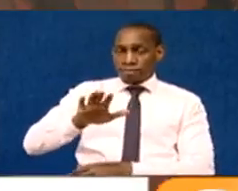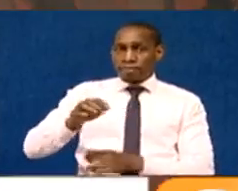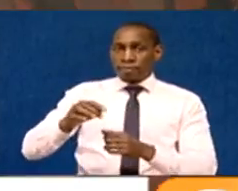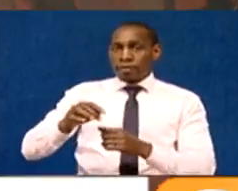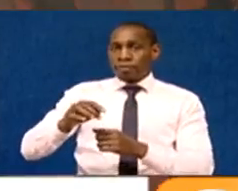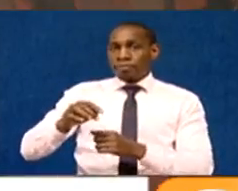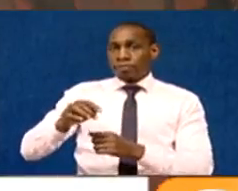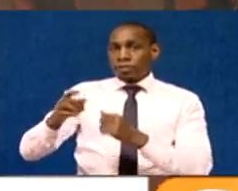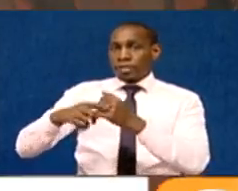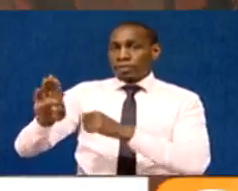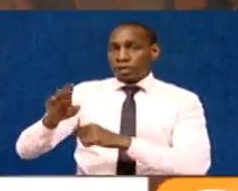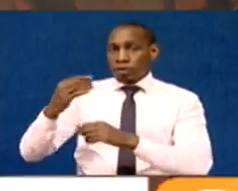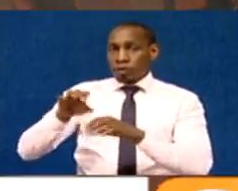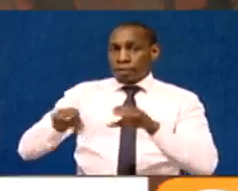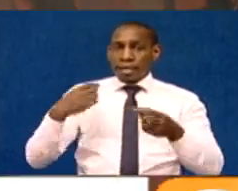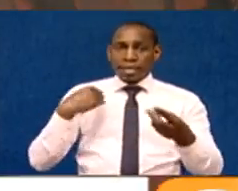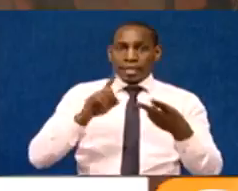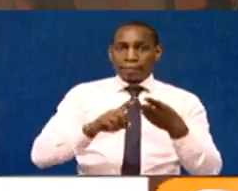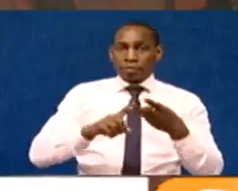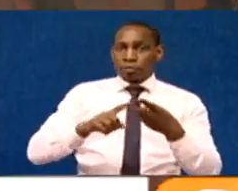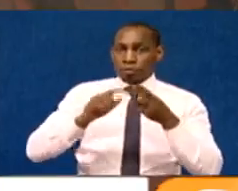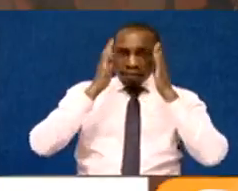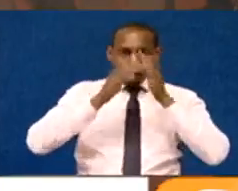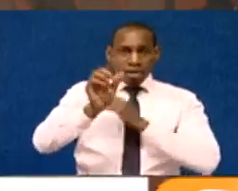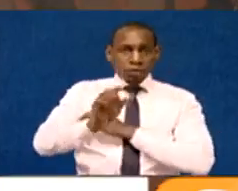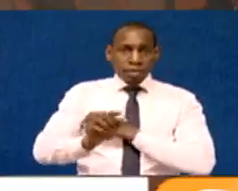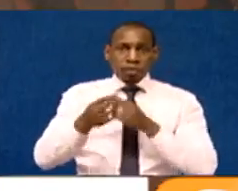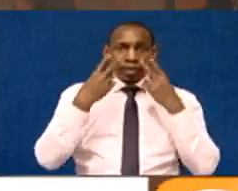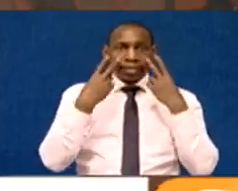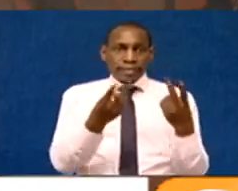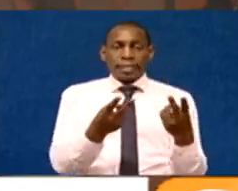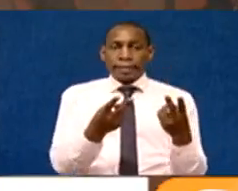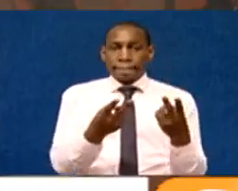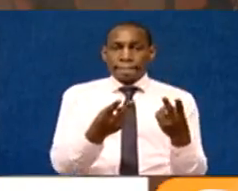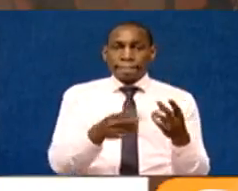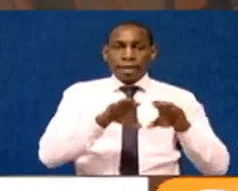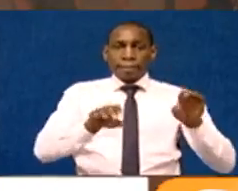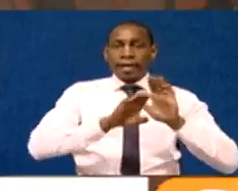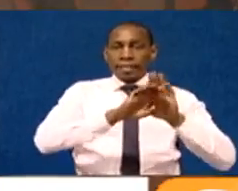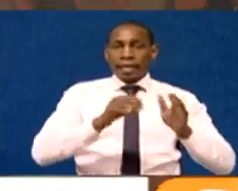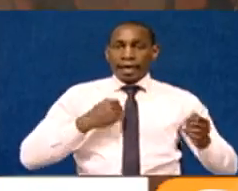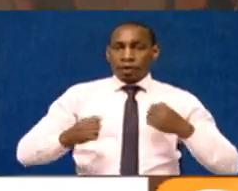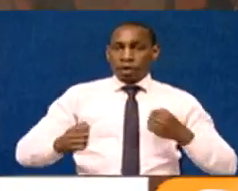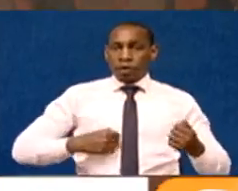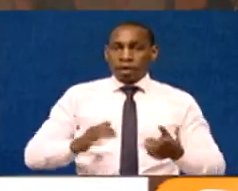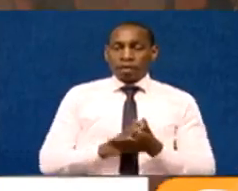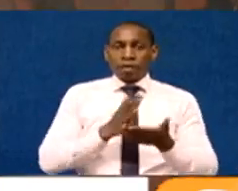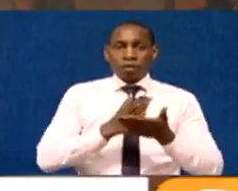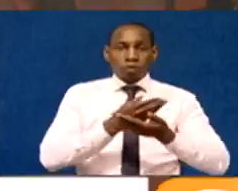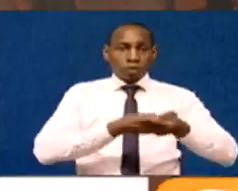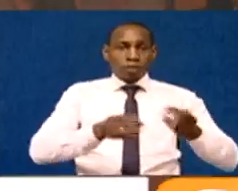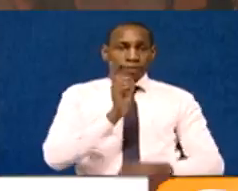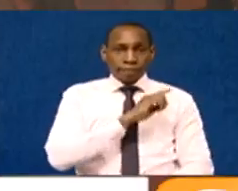in this market. And number two, we are looking more in the region. So if you look at markets like Rwanda, where we've completed a